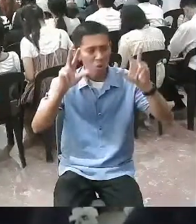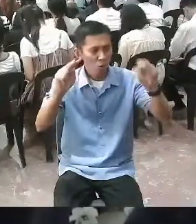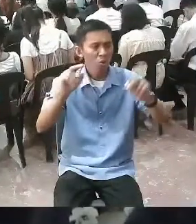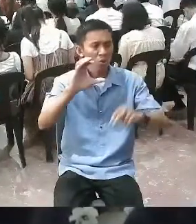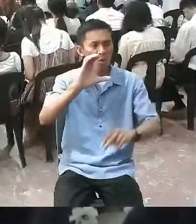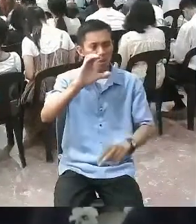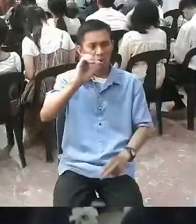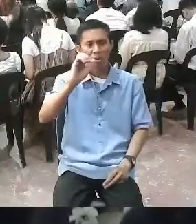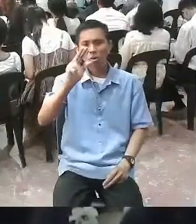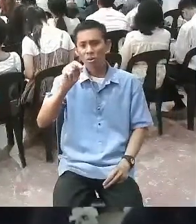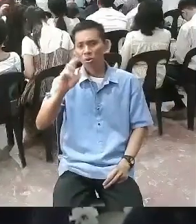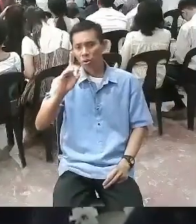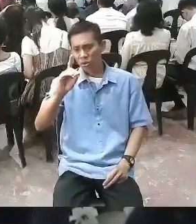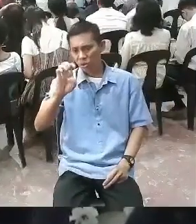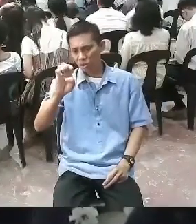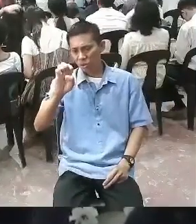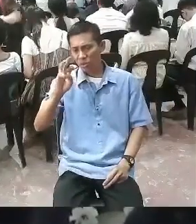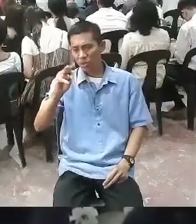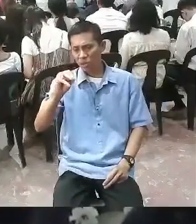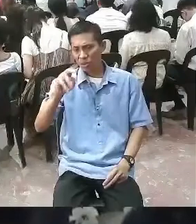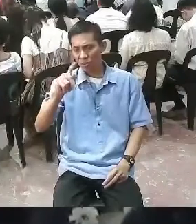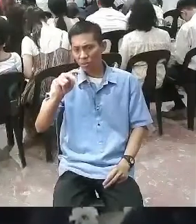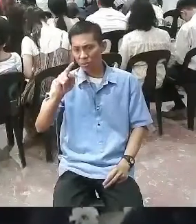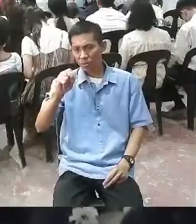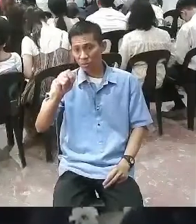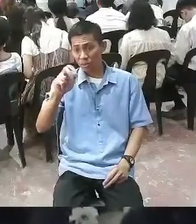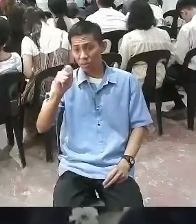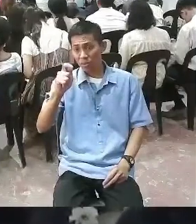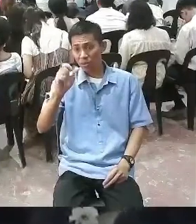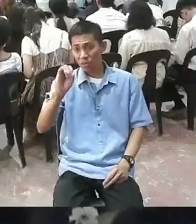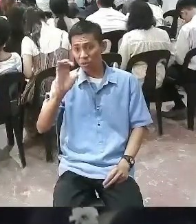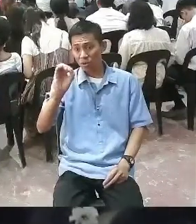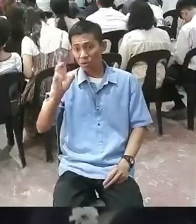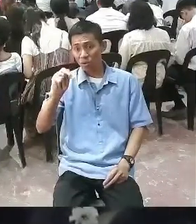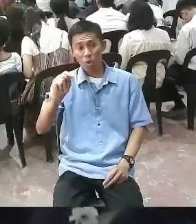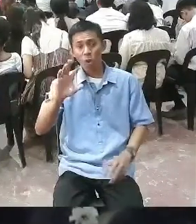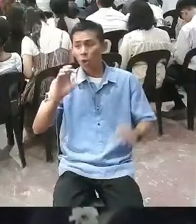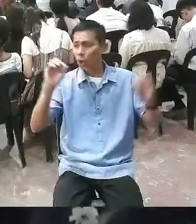condemnation to those who are in Christ Jesus.